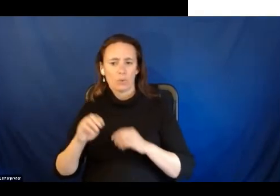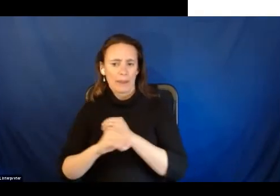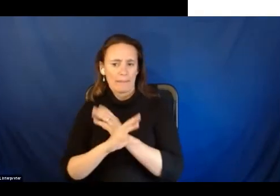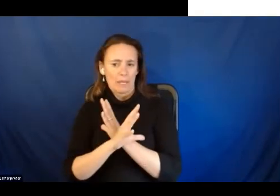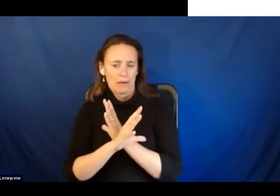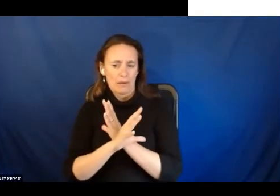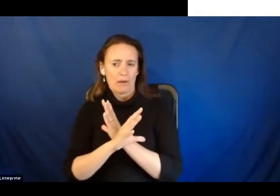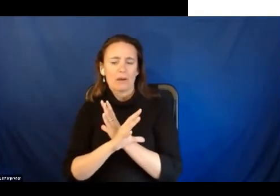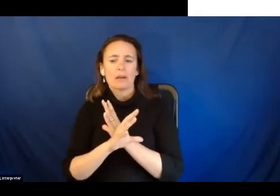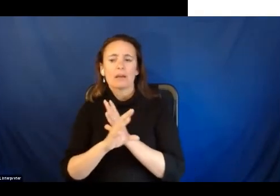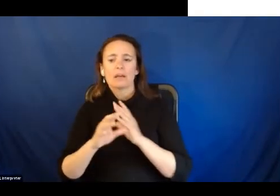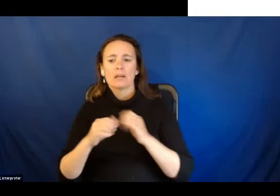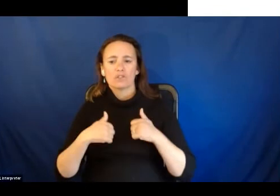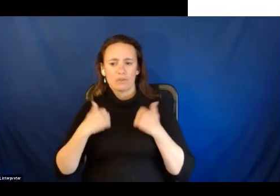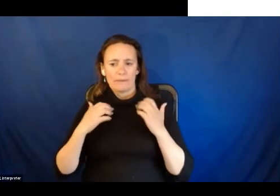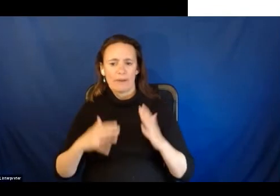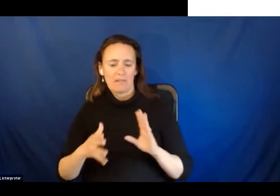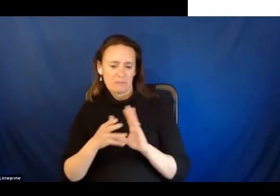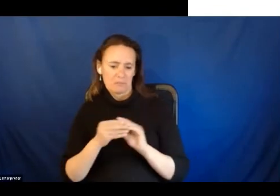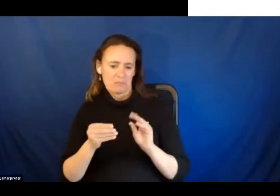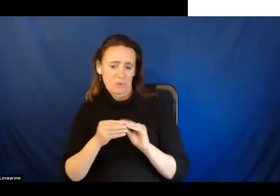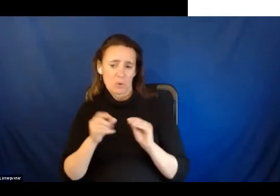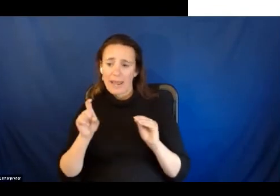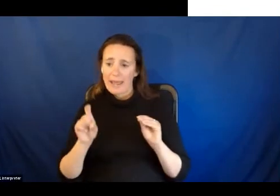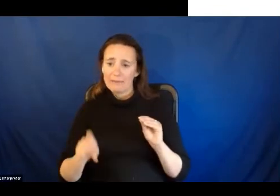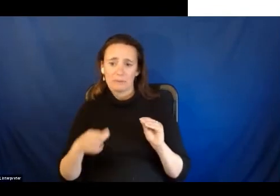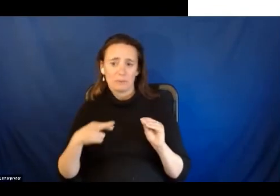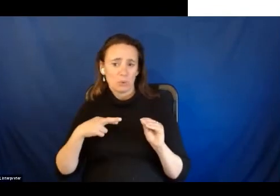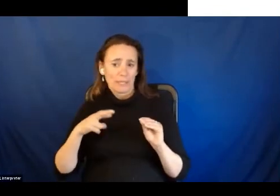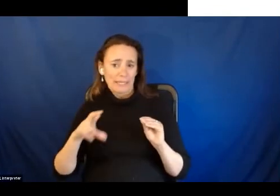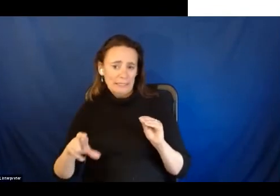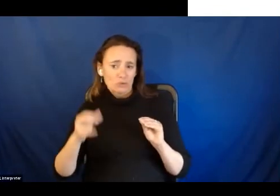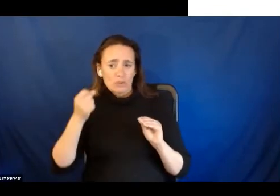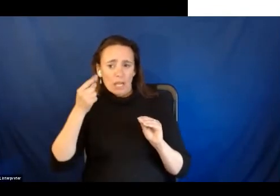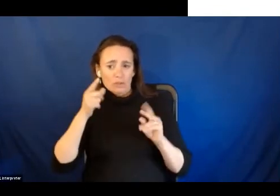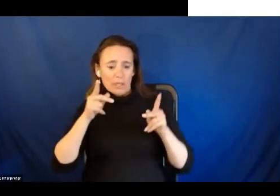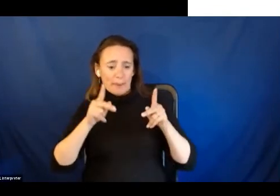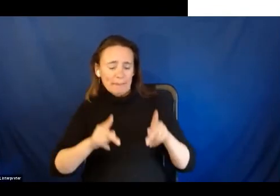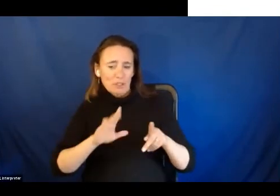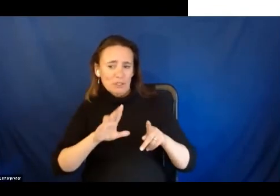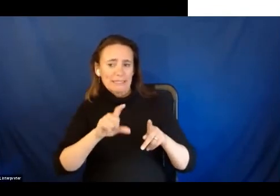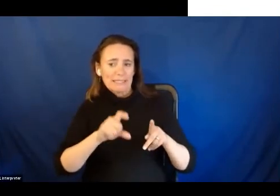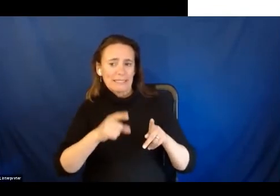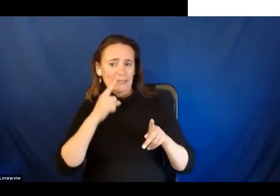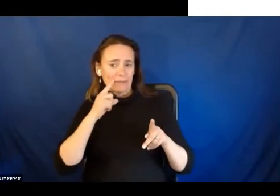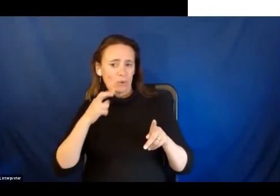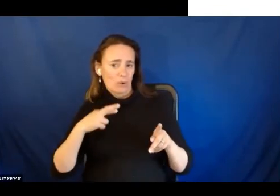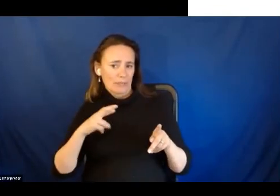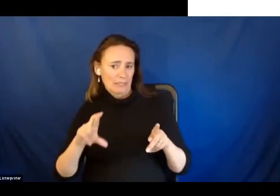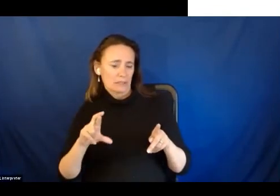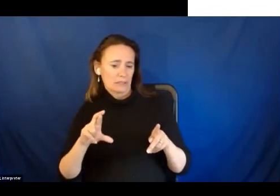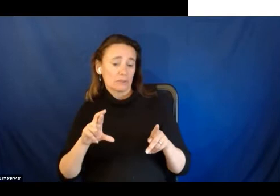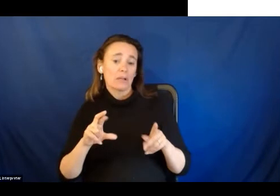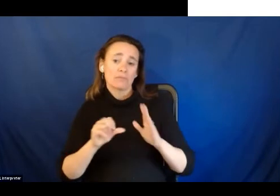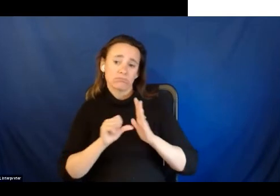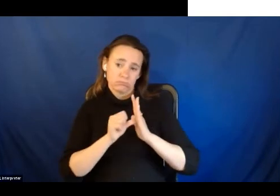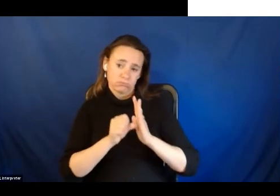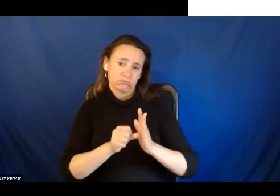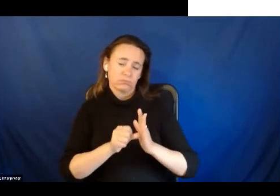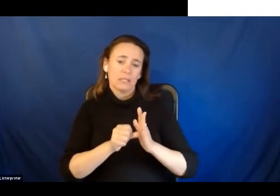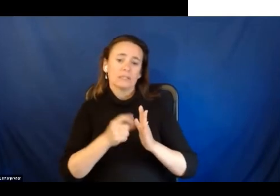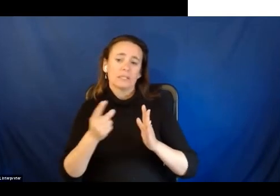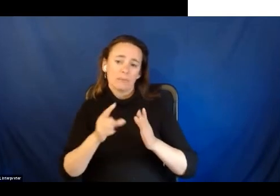do not have to be religious to understand someone's need for religion." And I just want to emphasize that someone's relationship with their faith can